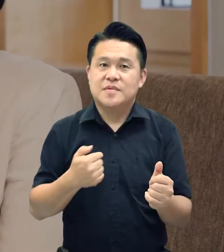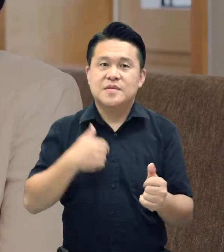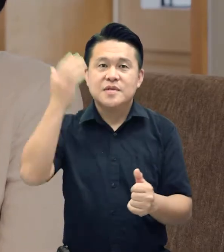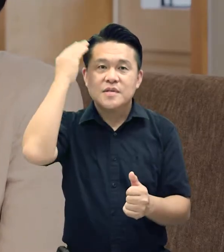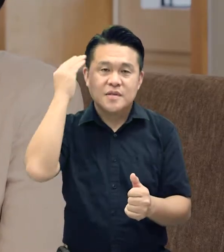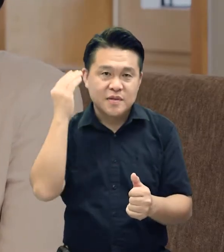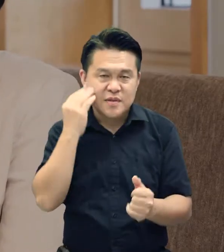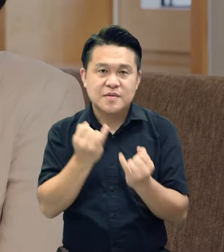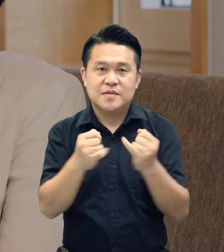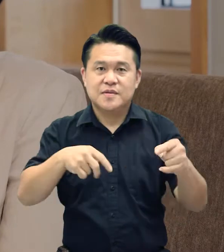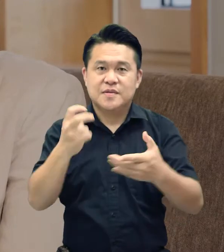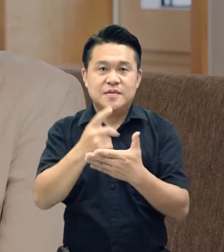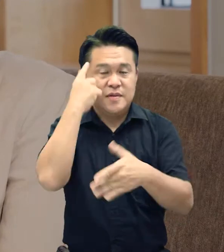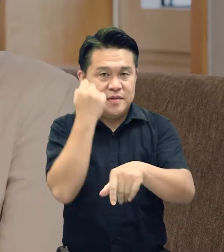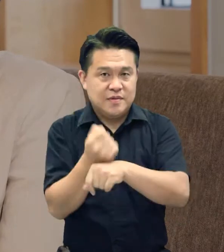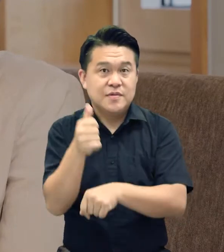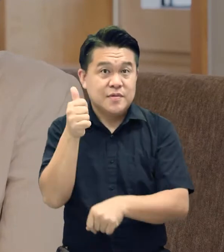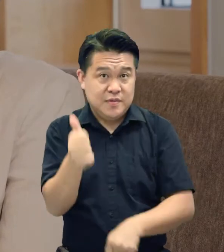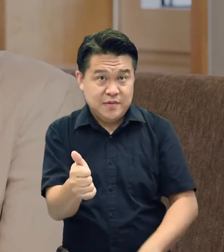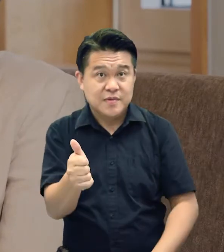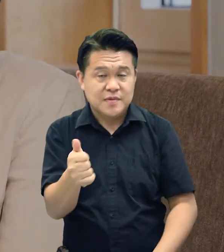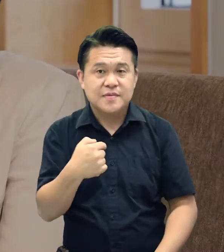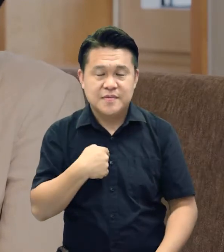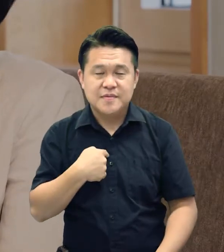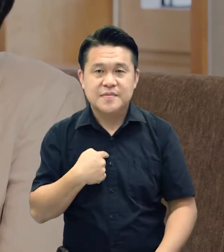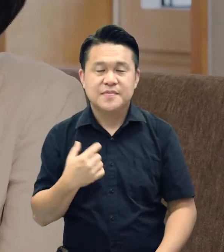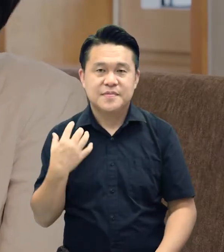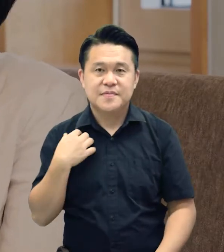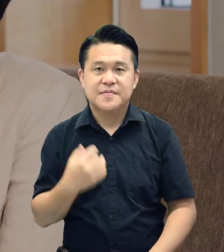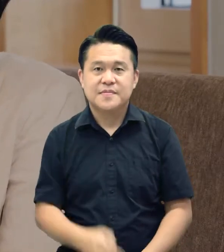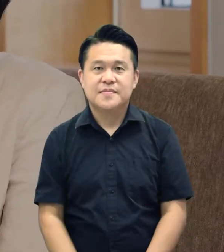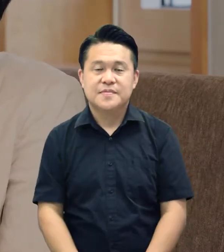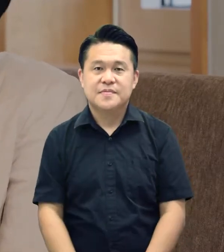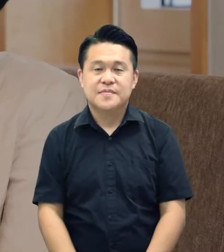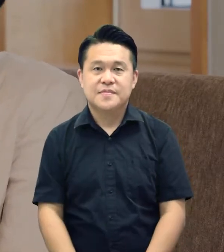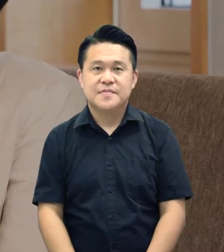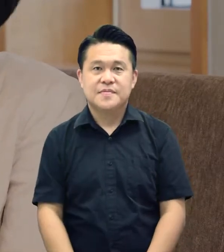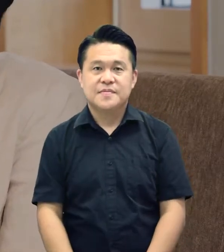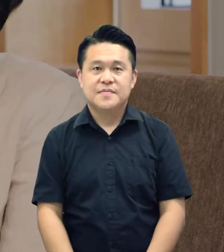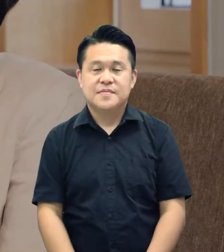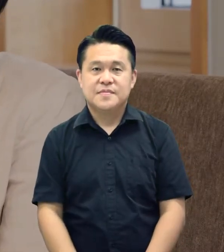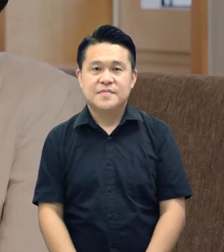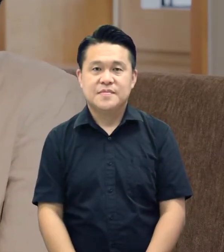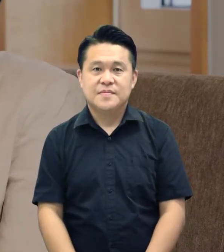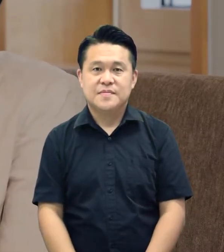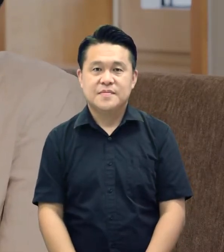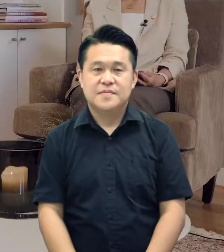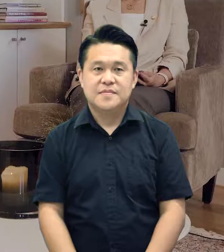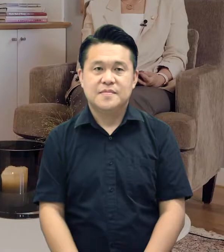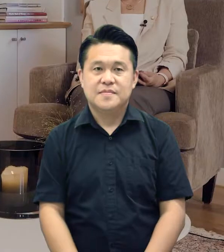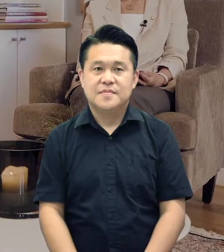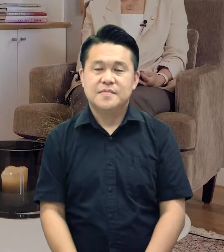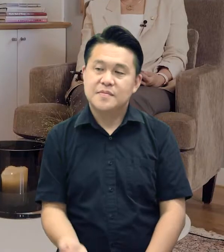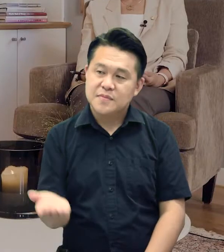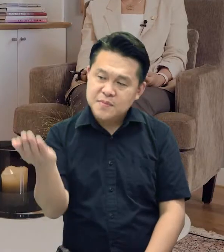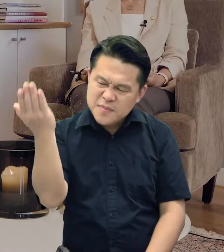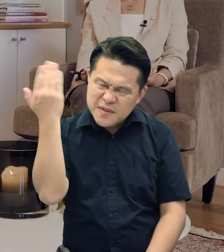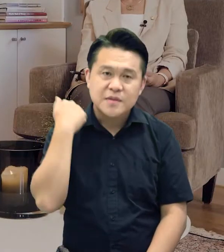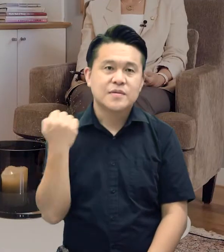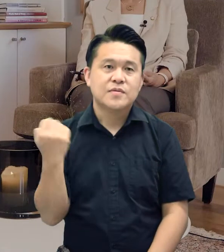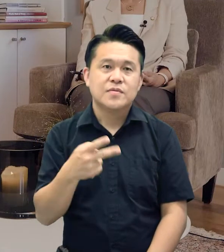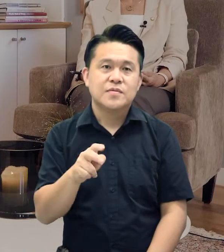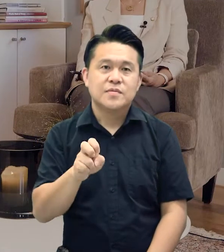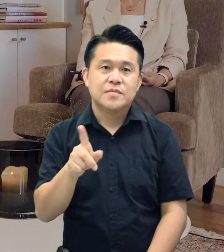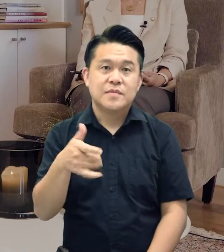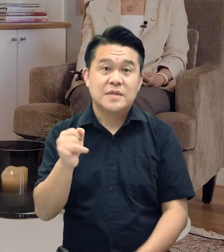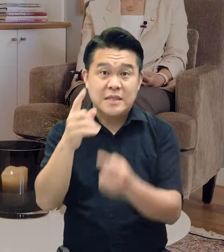I was head of the Korean Women's Development Institute, KWDI. And before that, I